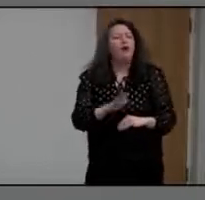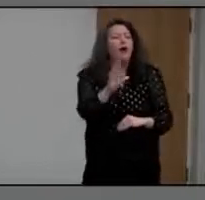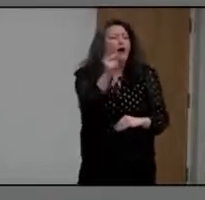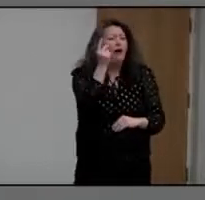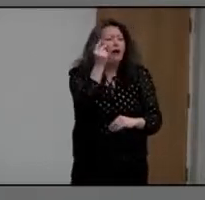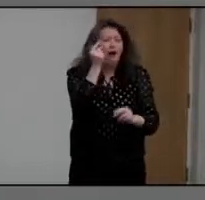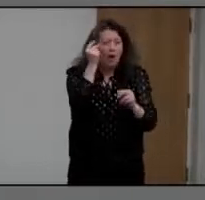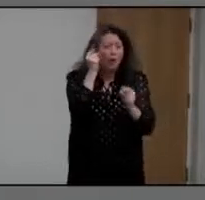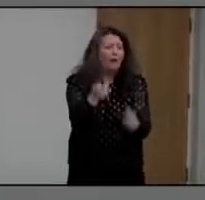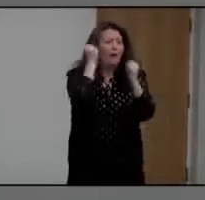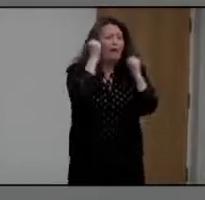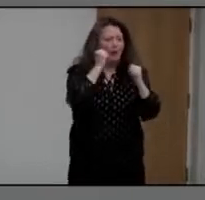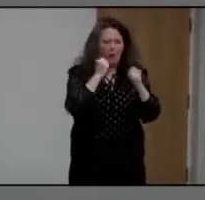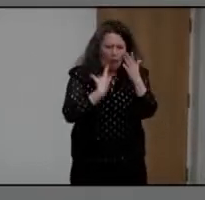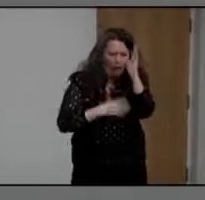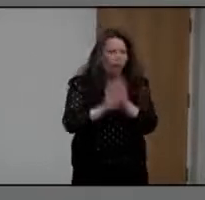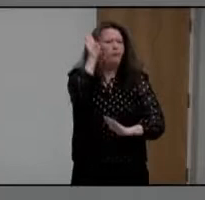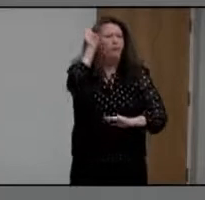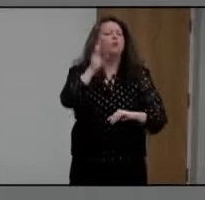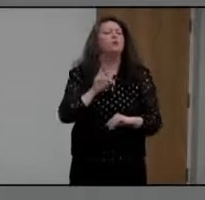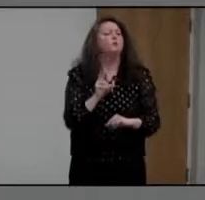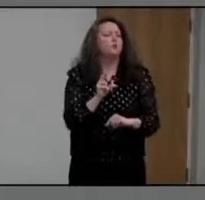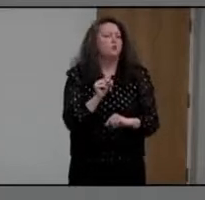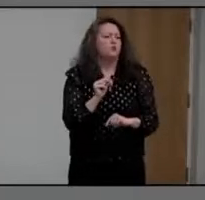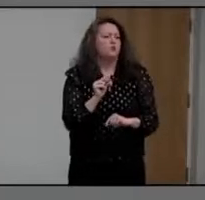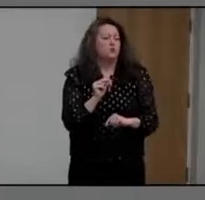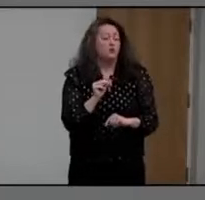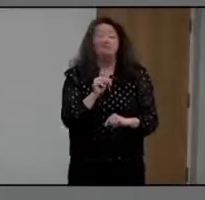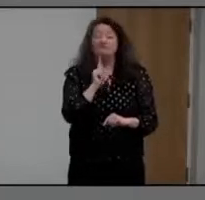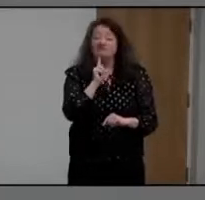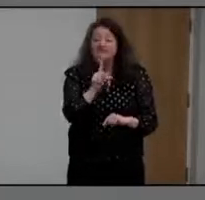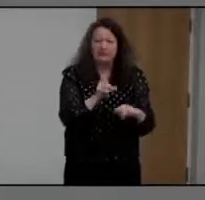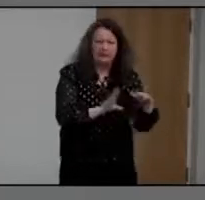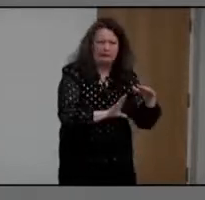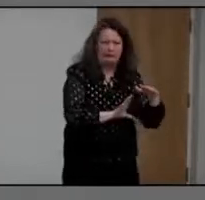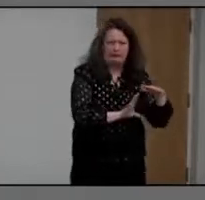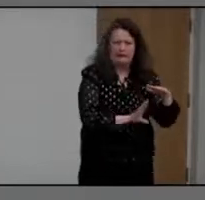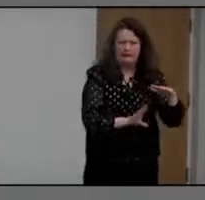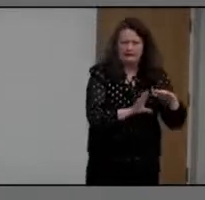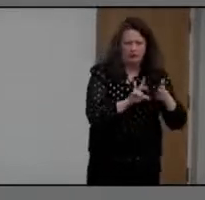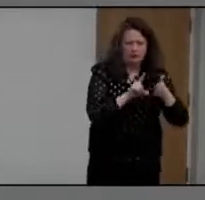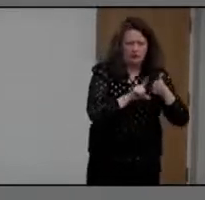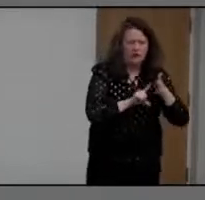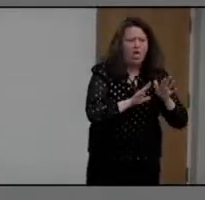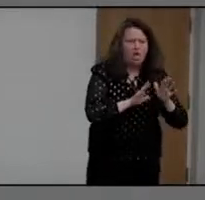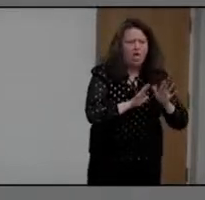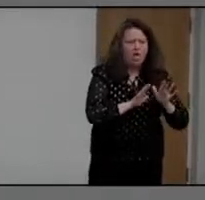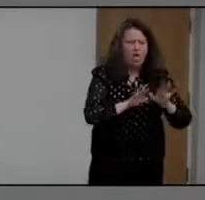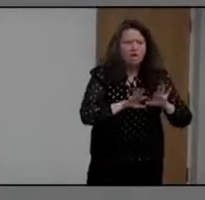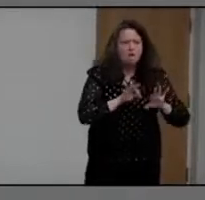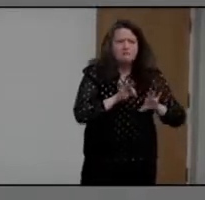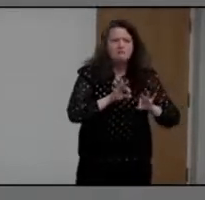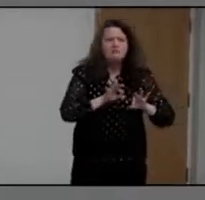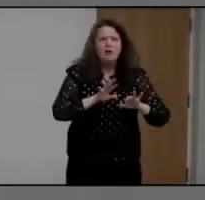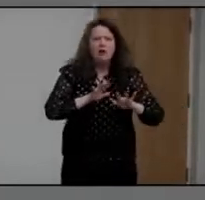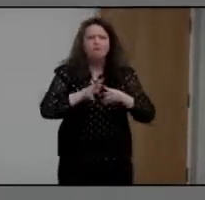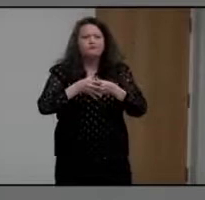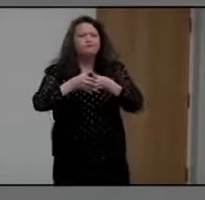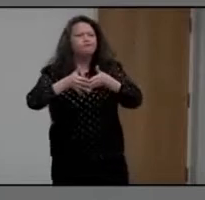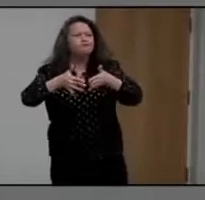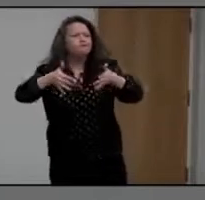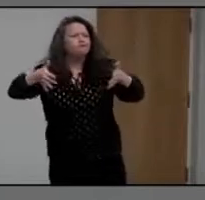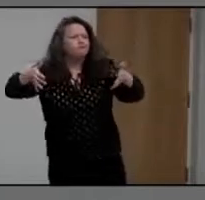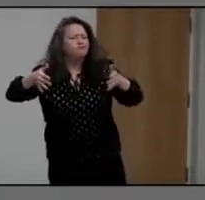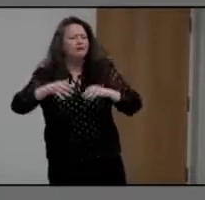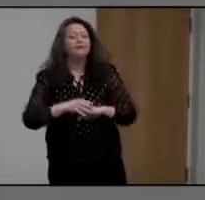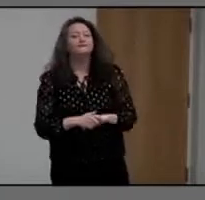story. It's an example of basic research leading to amazing and transformational discoveries. It's also